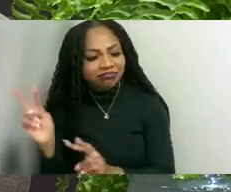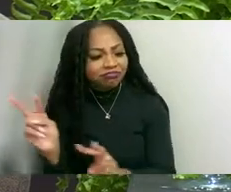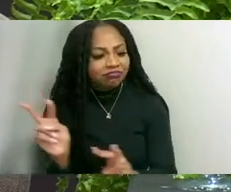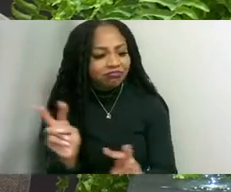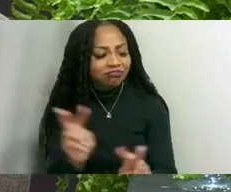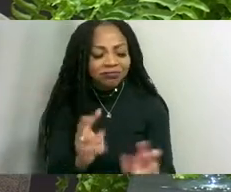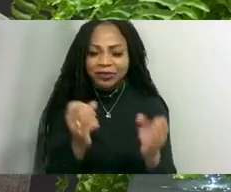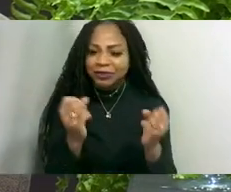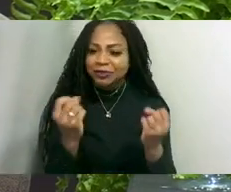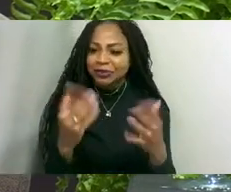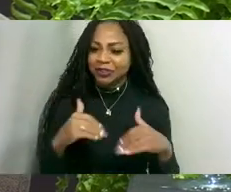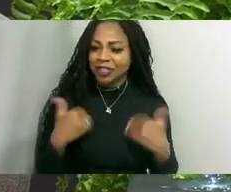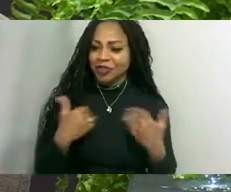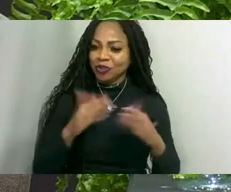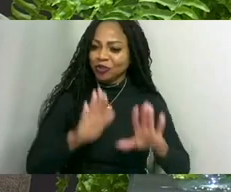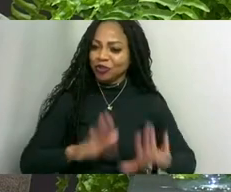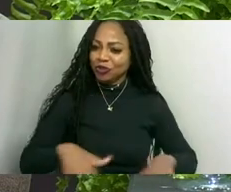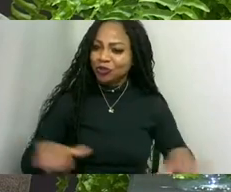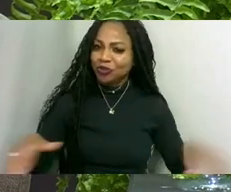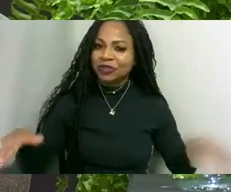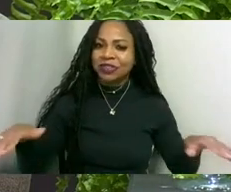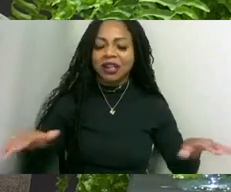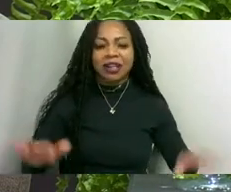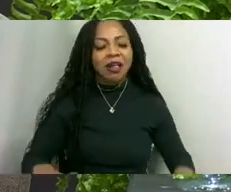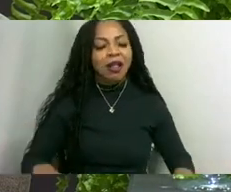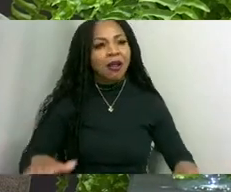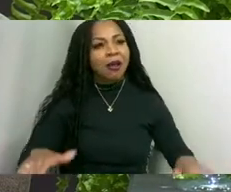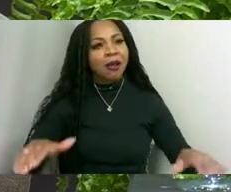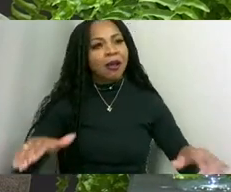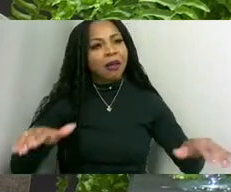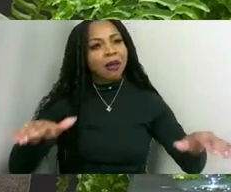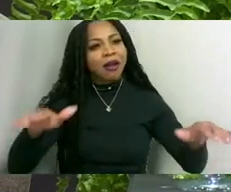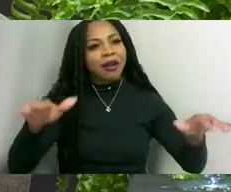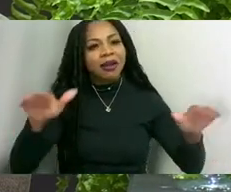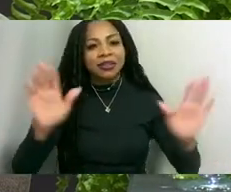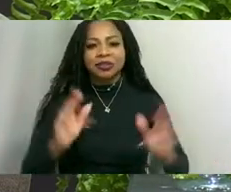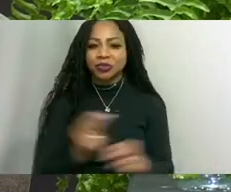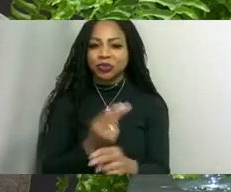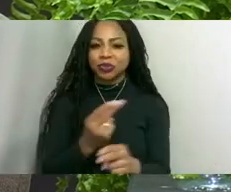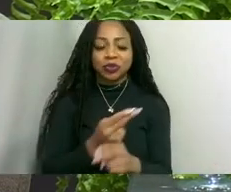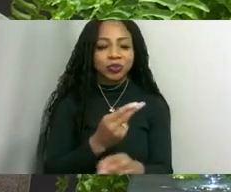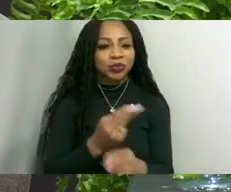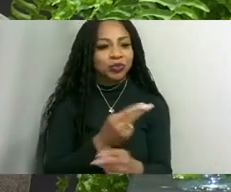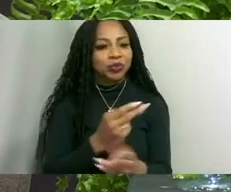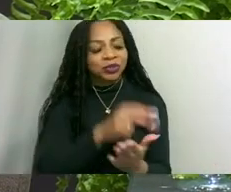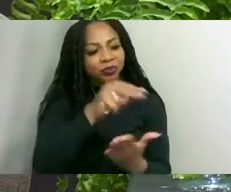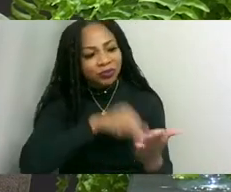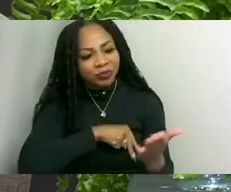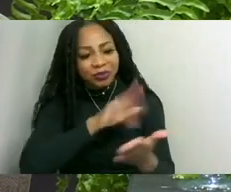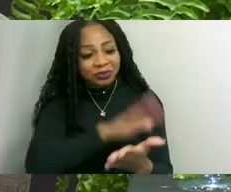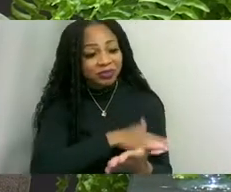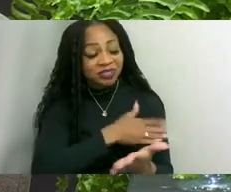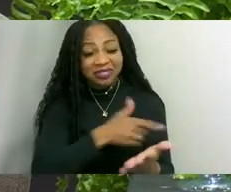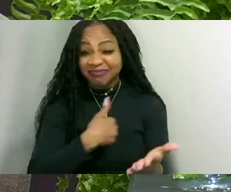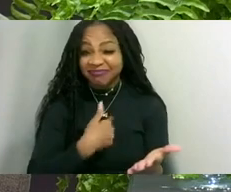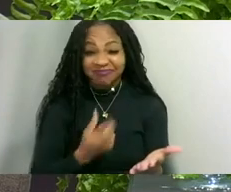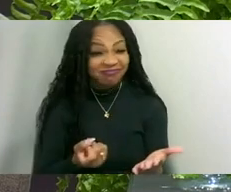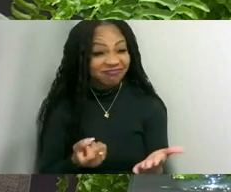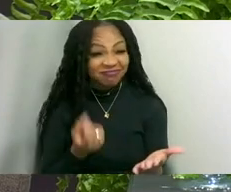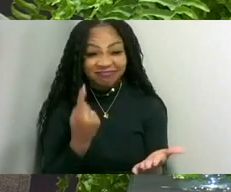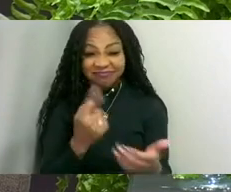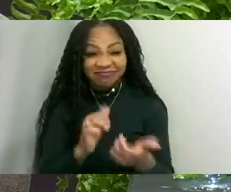to older, first of all, to read music. I don't know how to read music. I never learned.